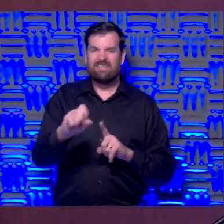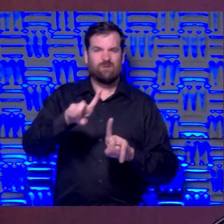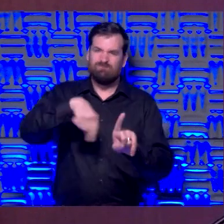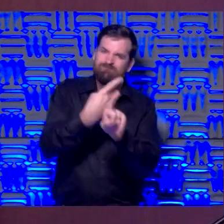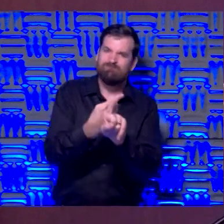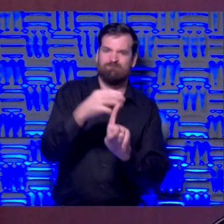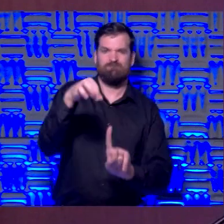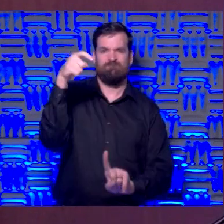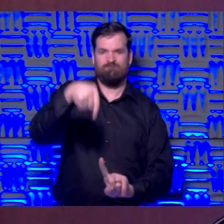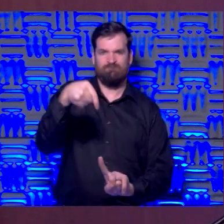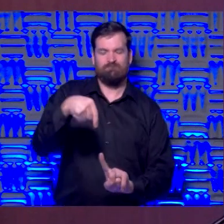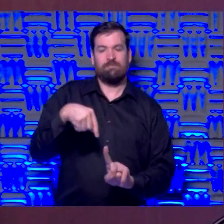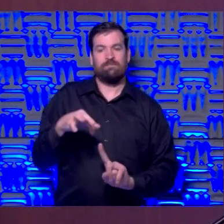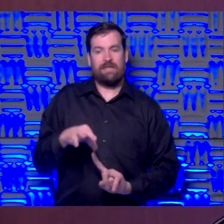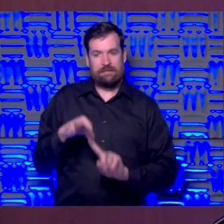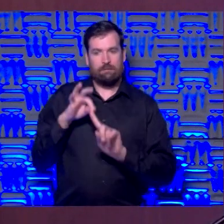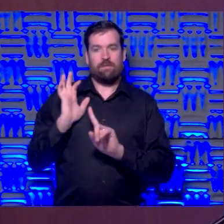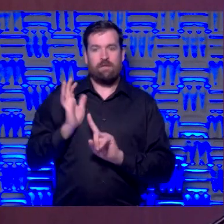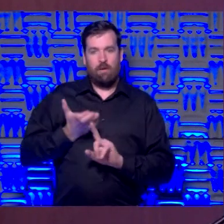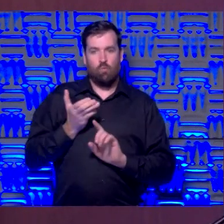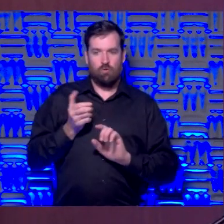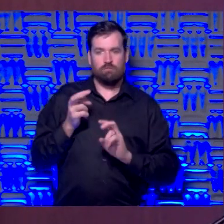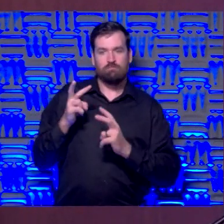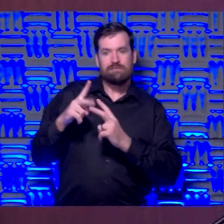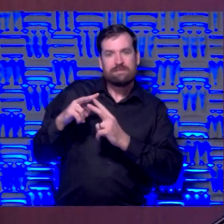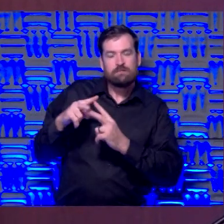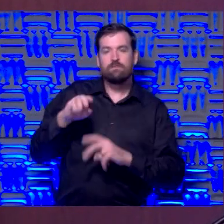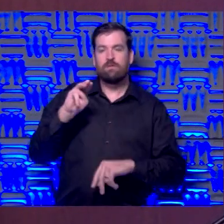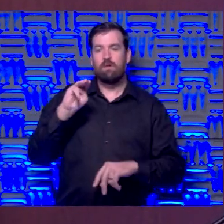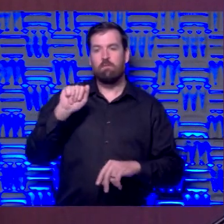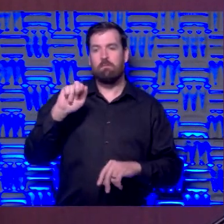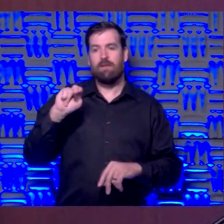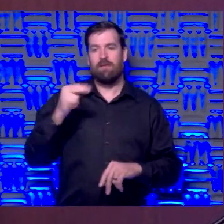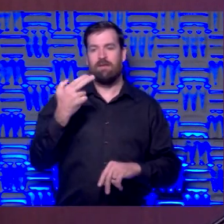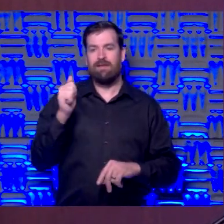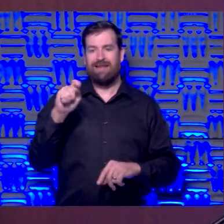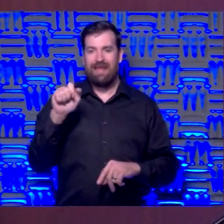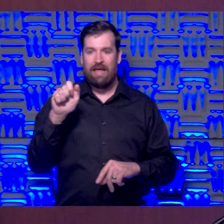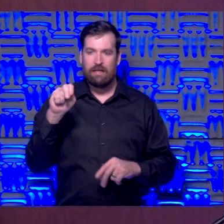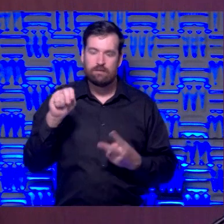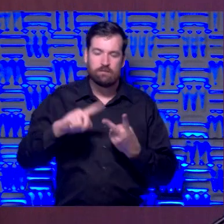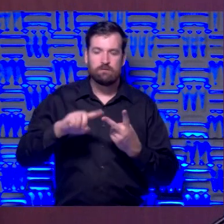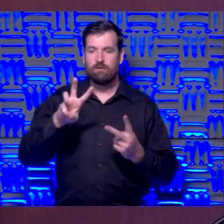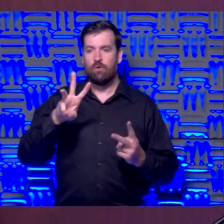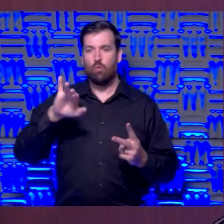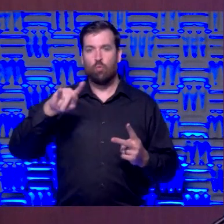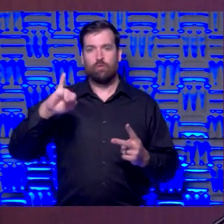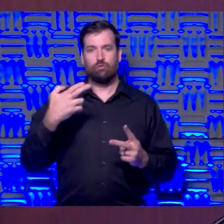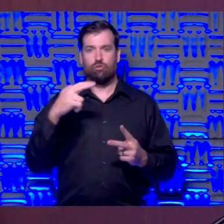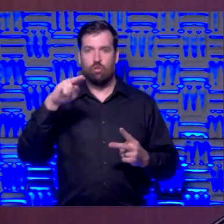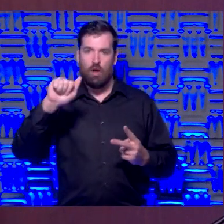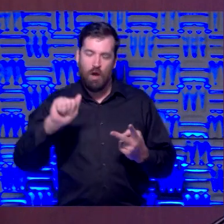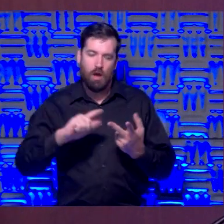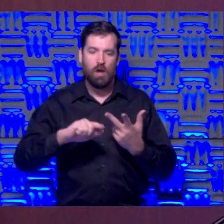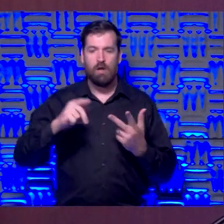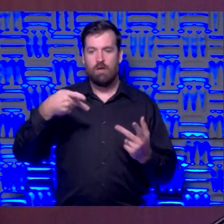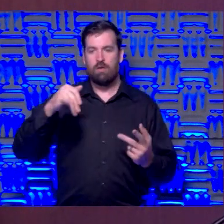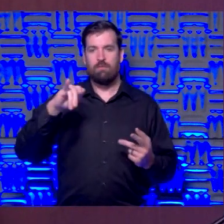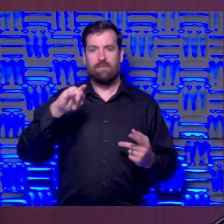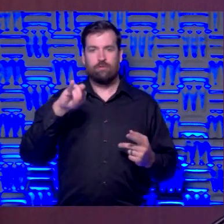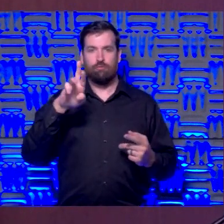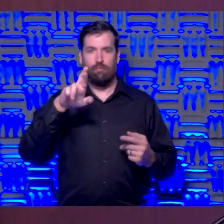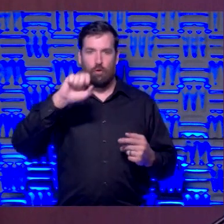anything like this other than our sister institutions at Manhattan, Wichita, and out of Fort Hays and down at Pittsburgh and Emporia.